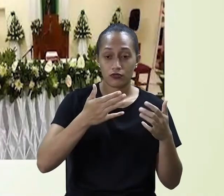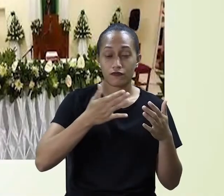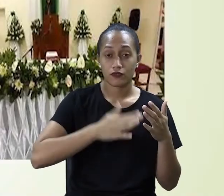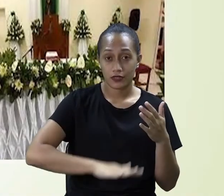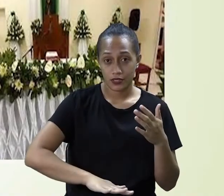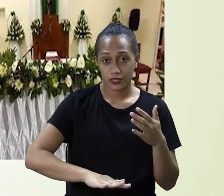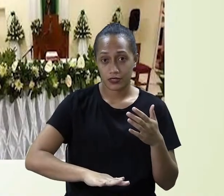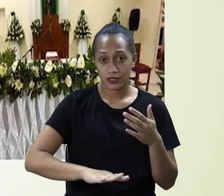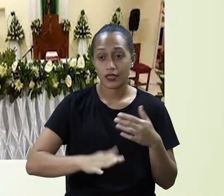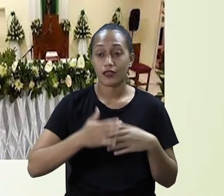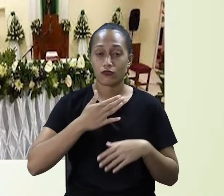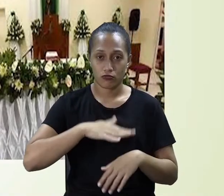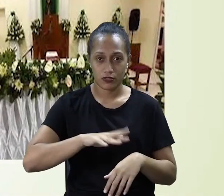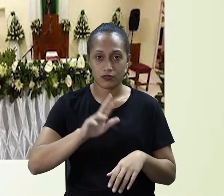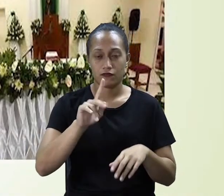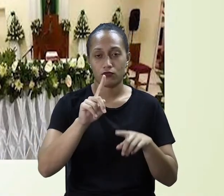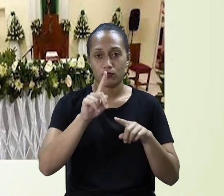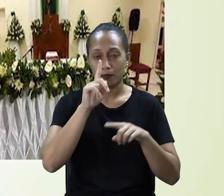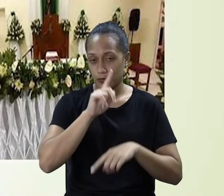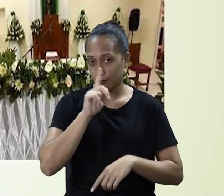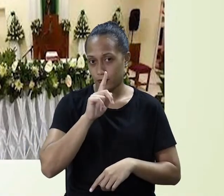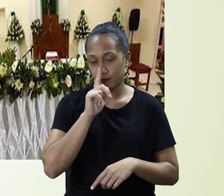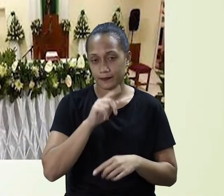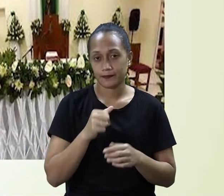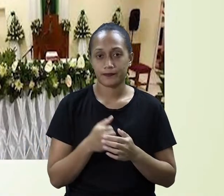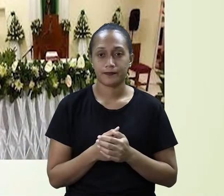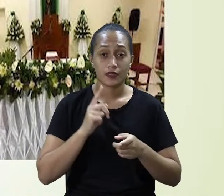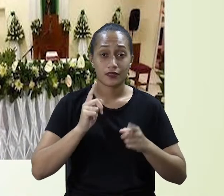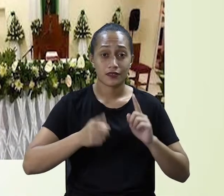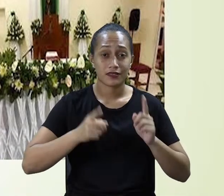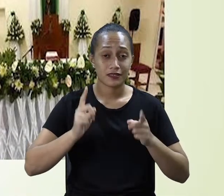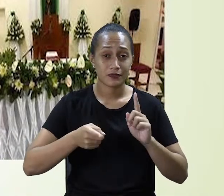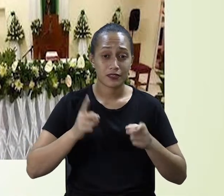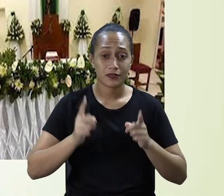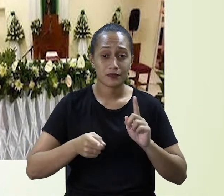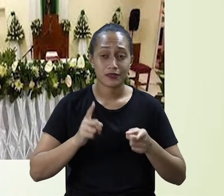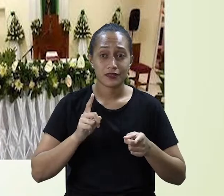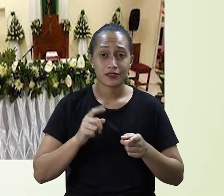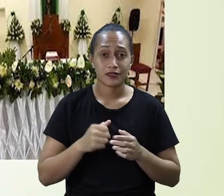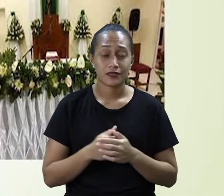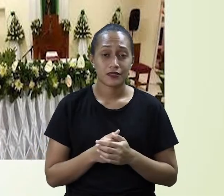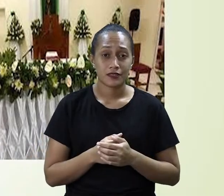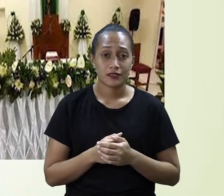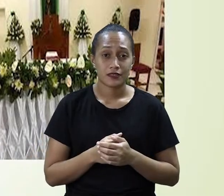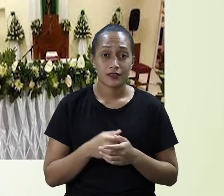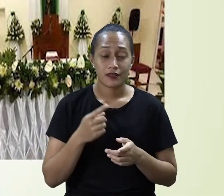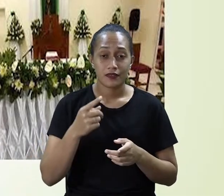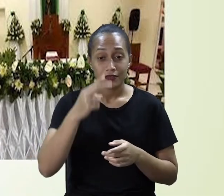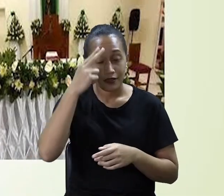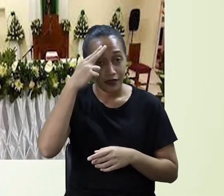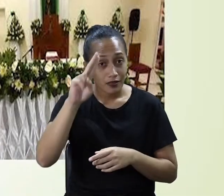Sometimes they are called workers and they help us do things. For example,